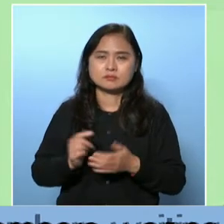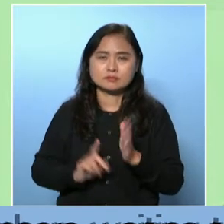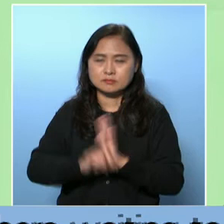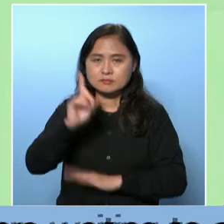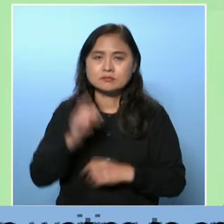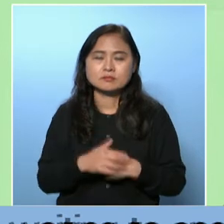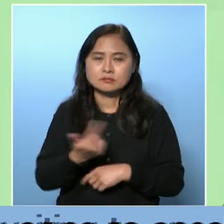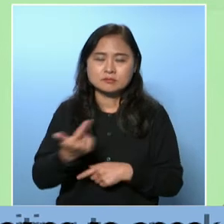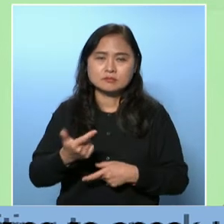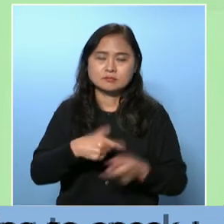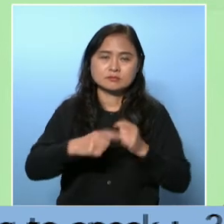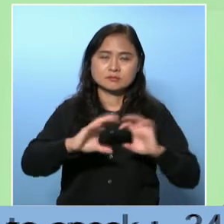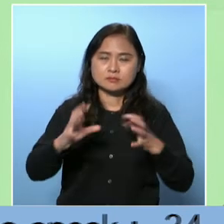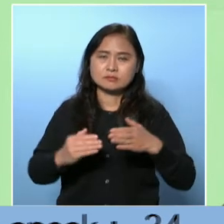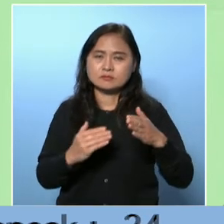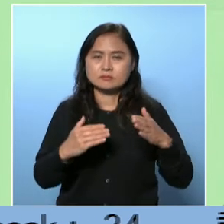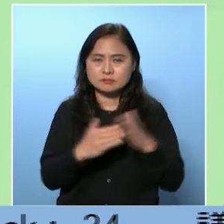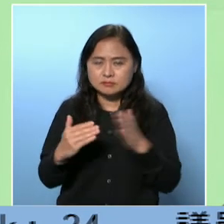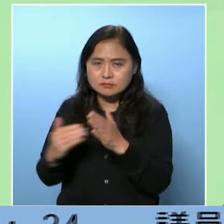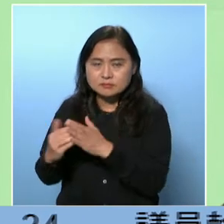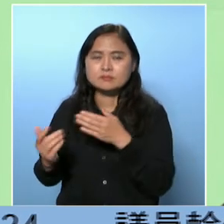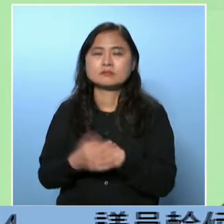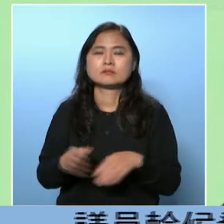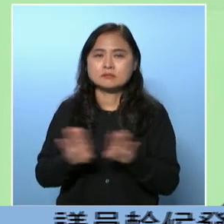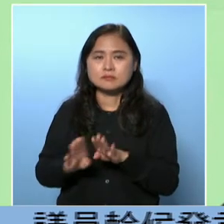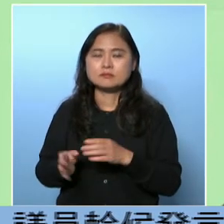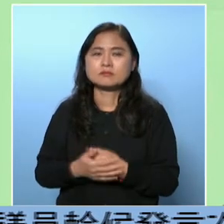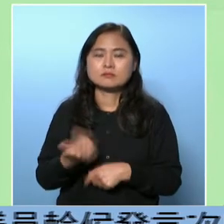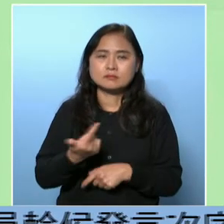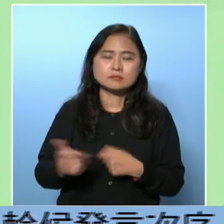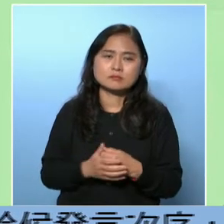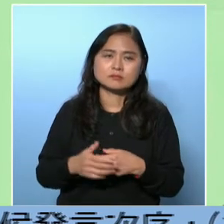Many business premises have been forced to close down. Many businesses